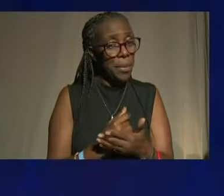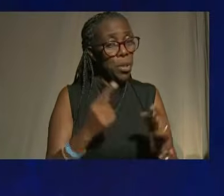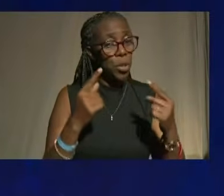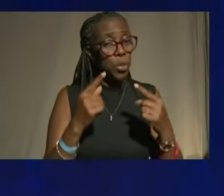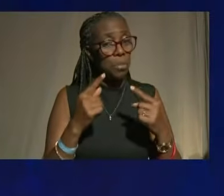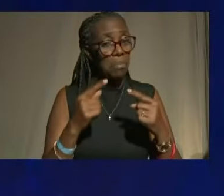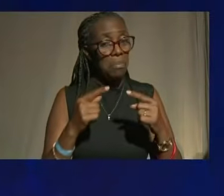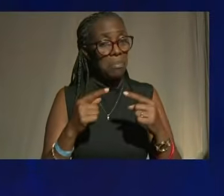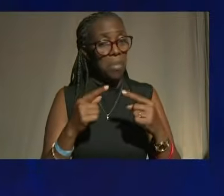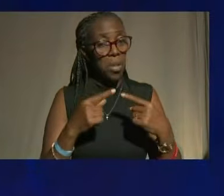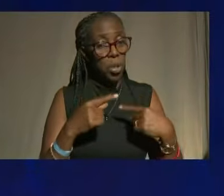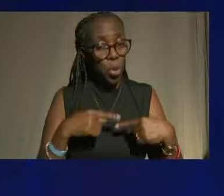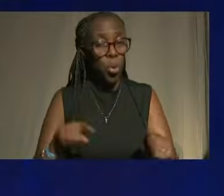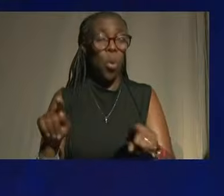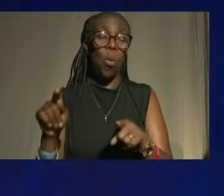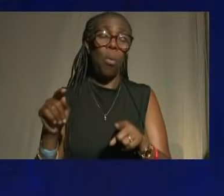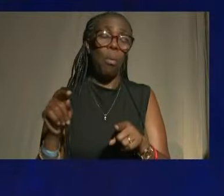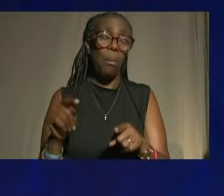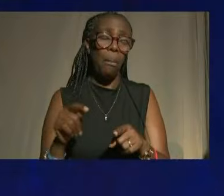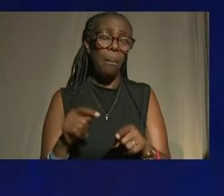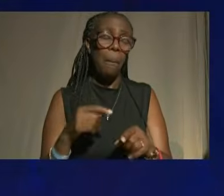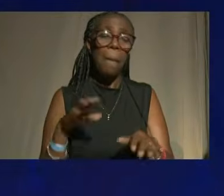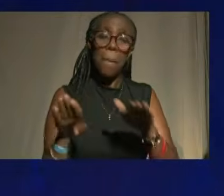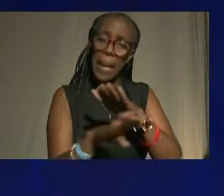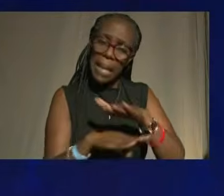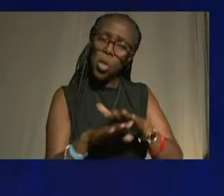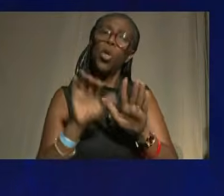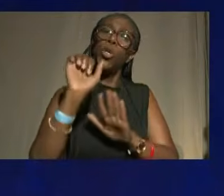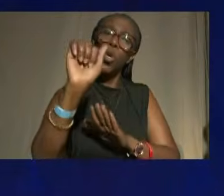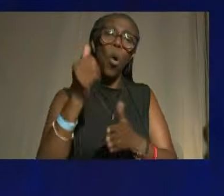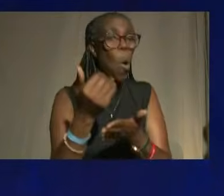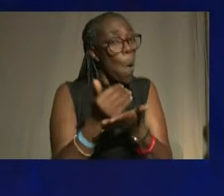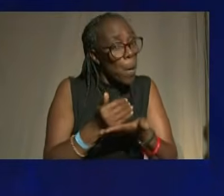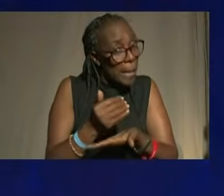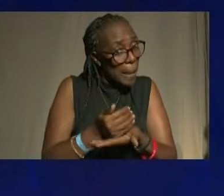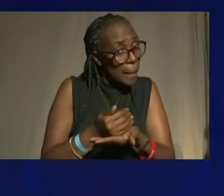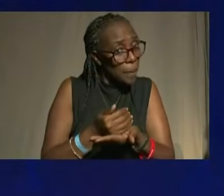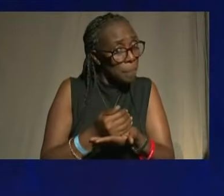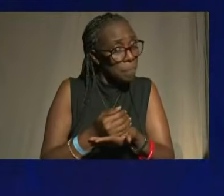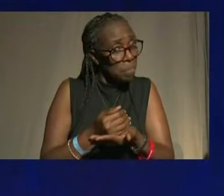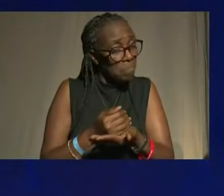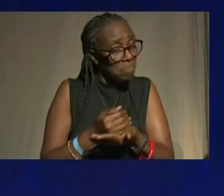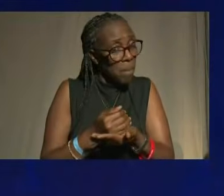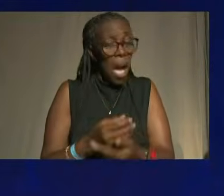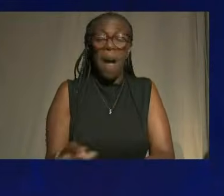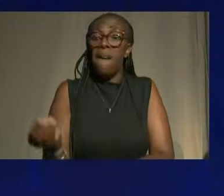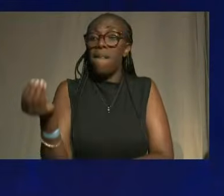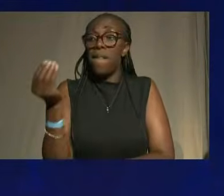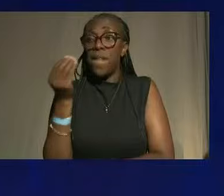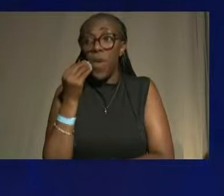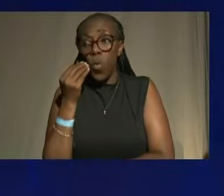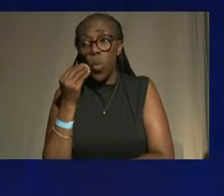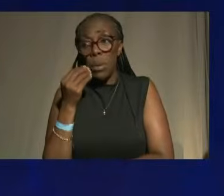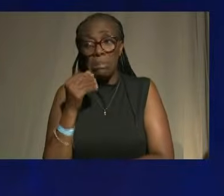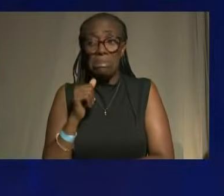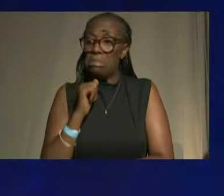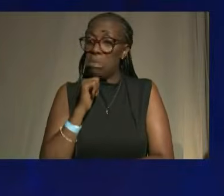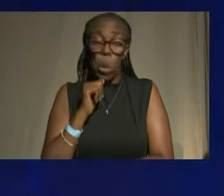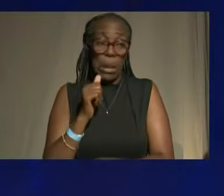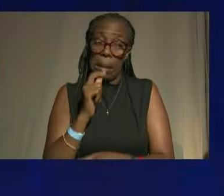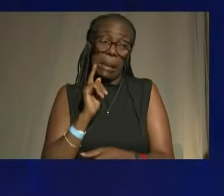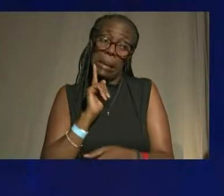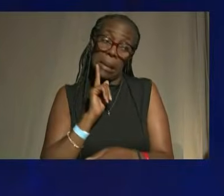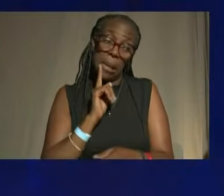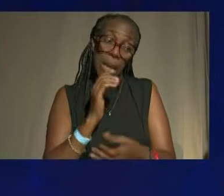poor. 55% of Jamaicans are considered food insecure, which means they cannot afford to eat a proper meal